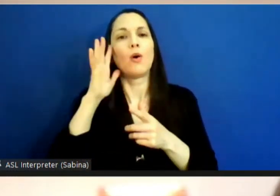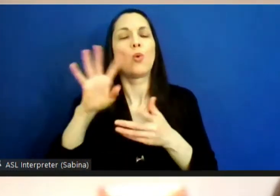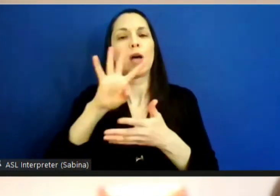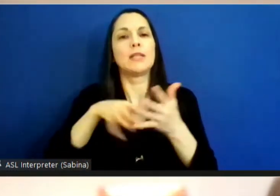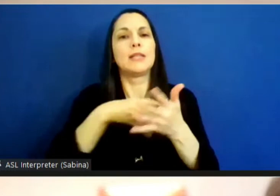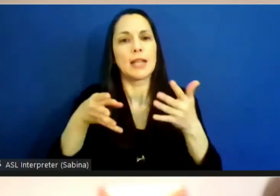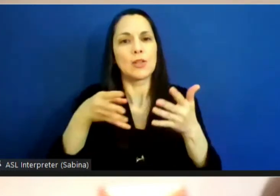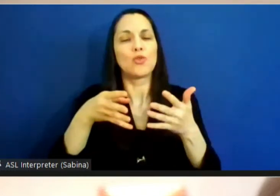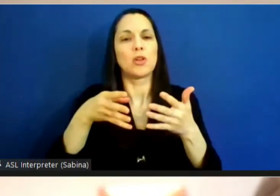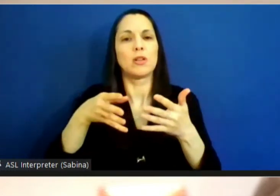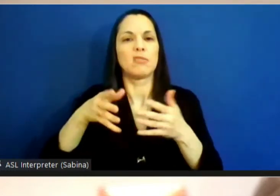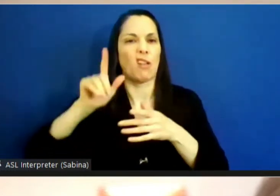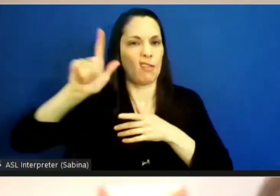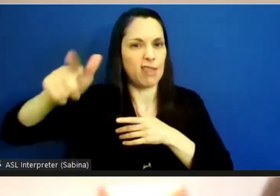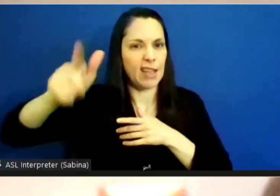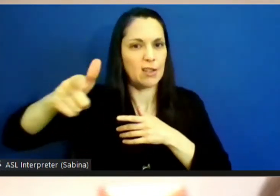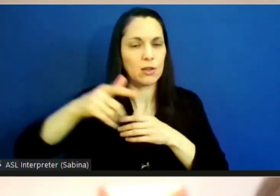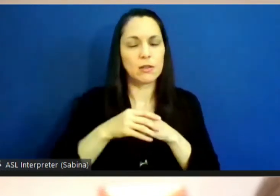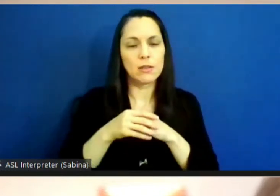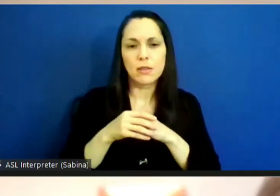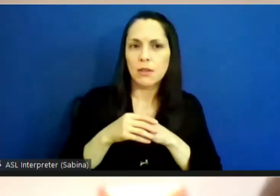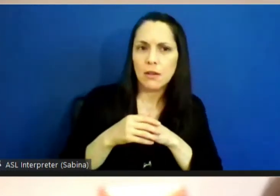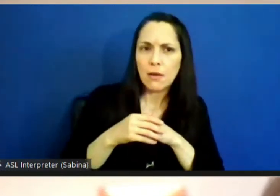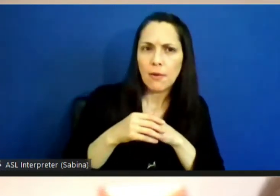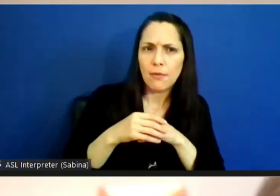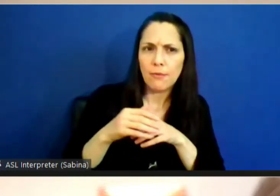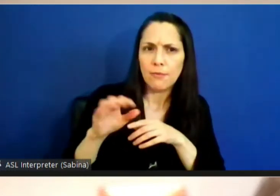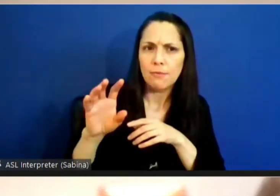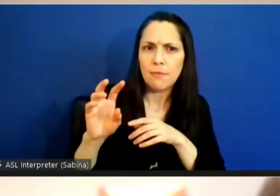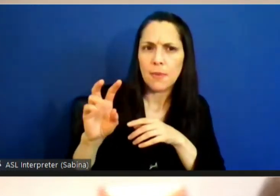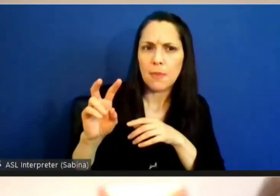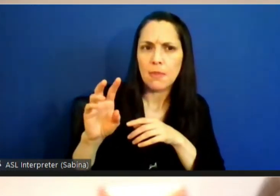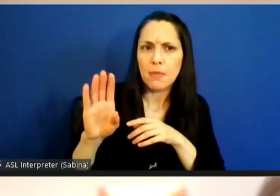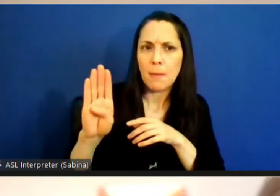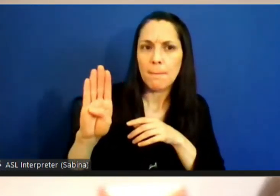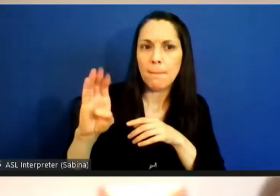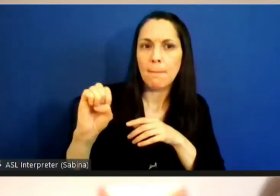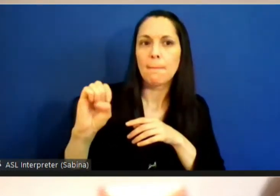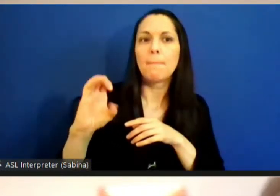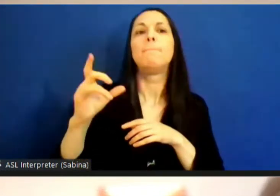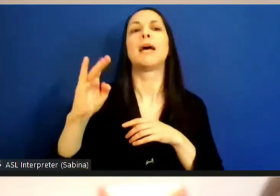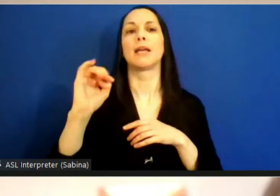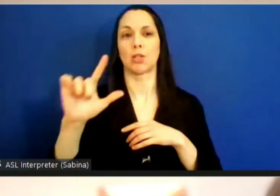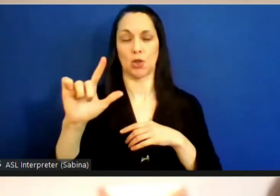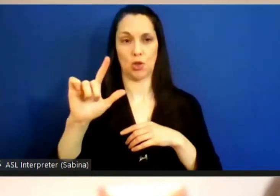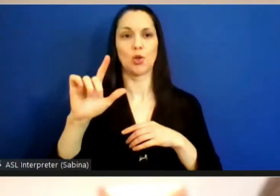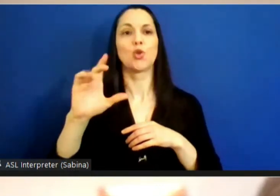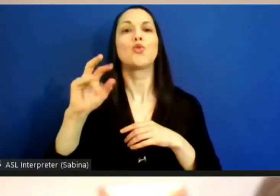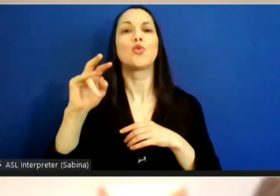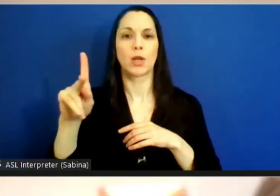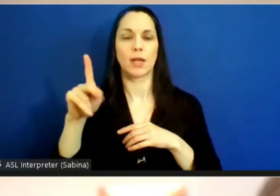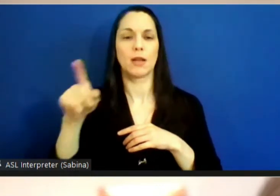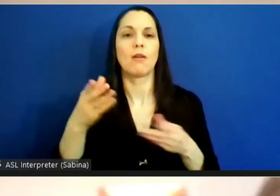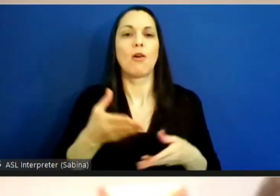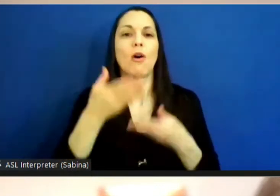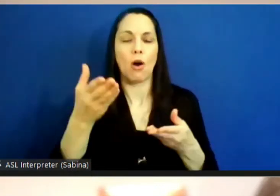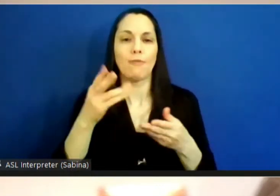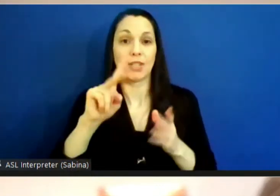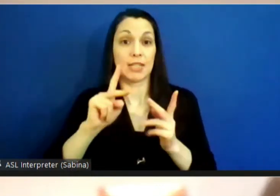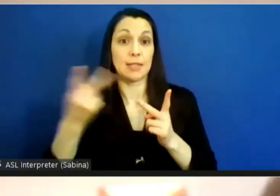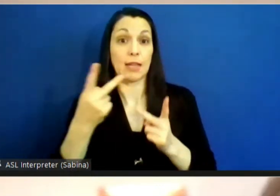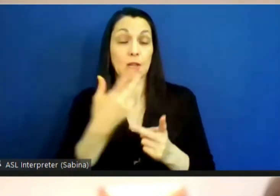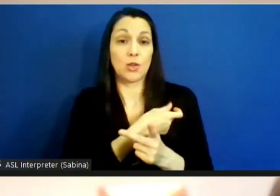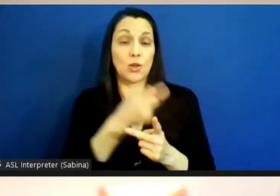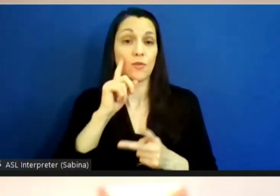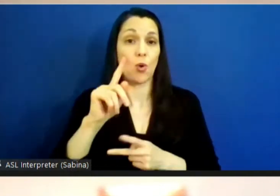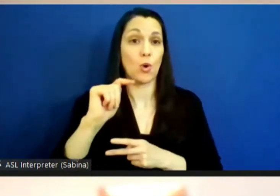later. Bechtel Creek is offering Pfizer second doses on Tuesday and Friday. Please call first